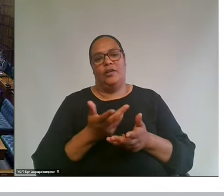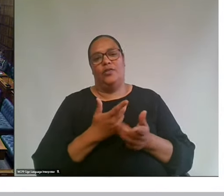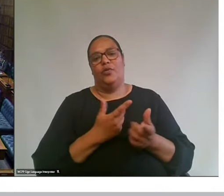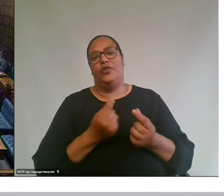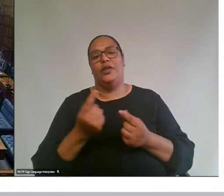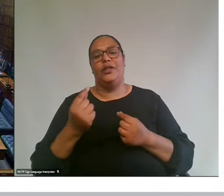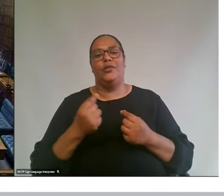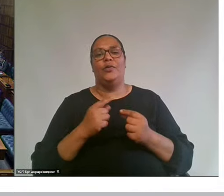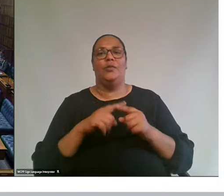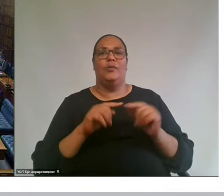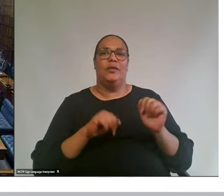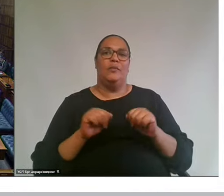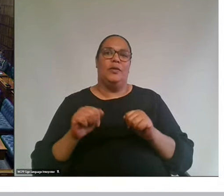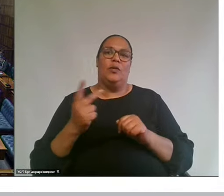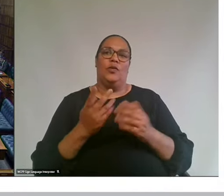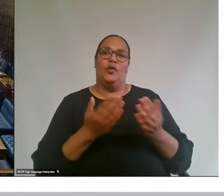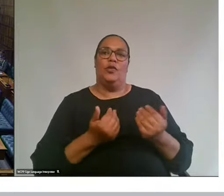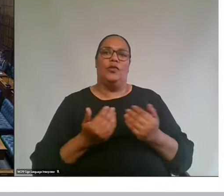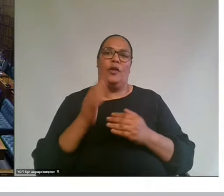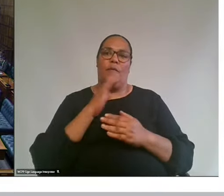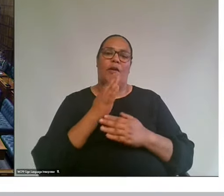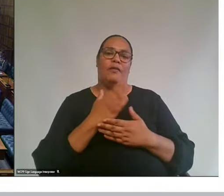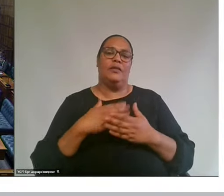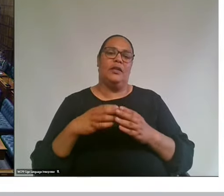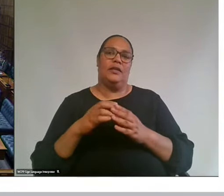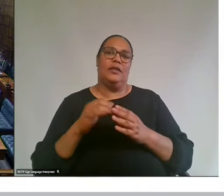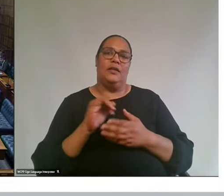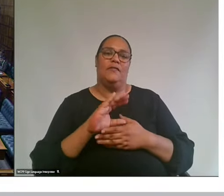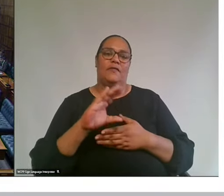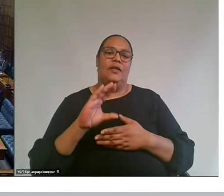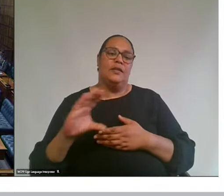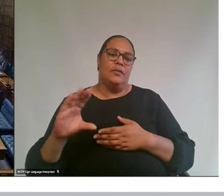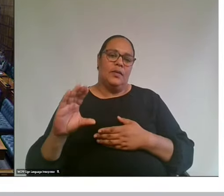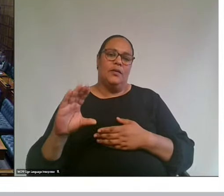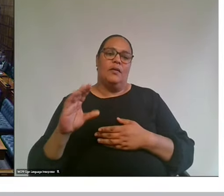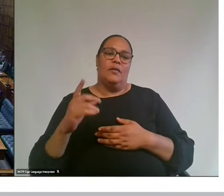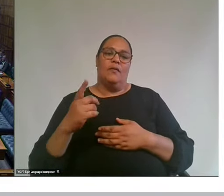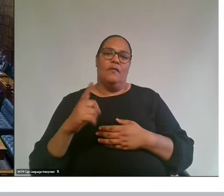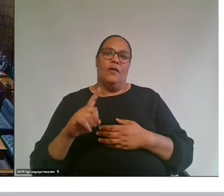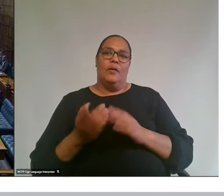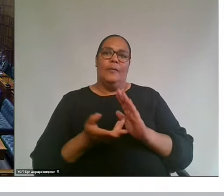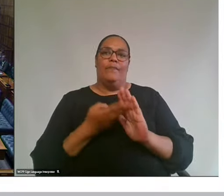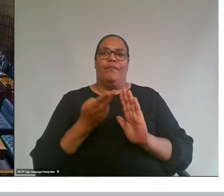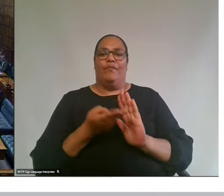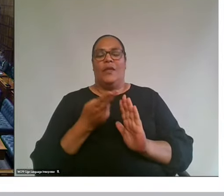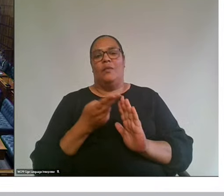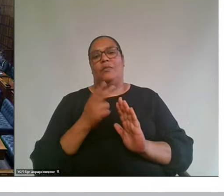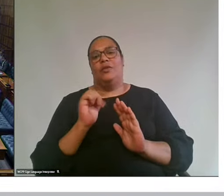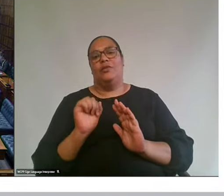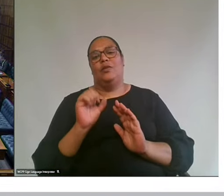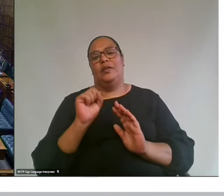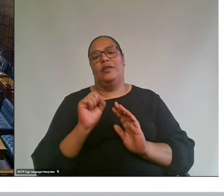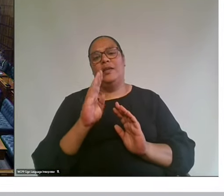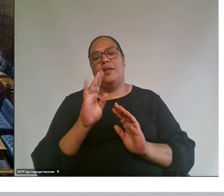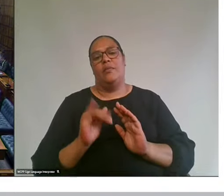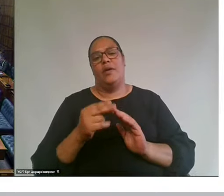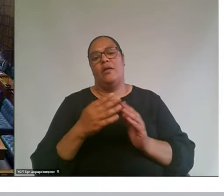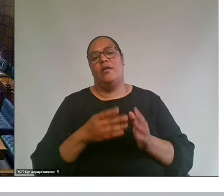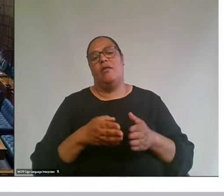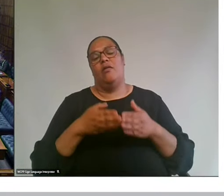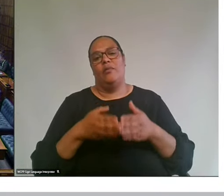possibilities of also attracting private sector investment for the upgrading of the Sana Bay